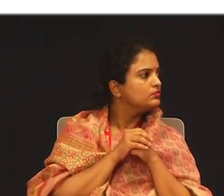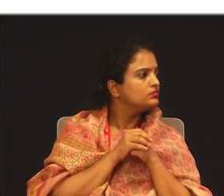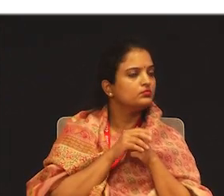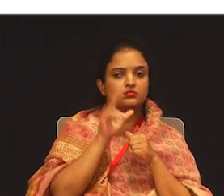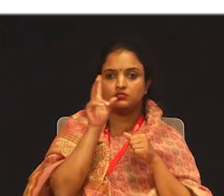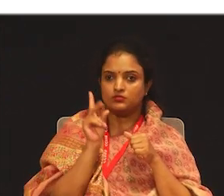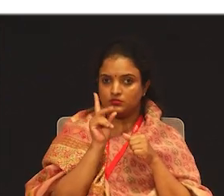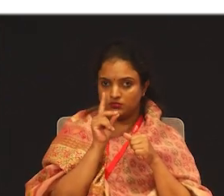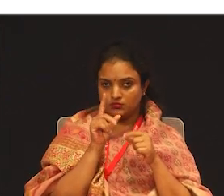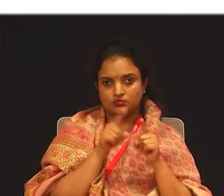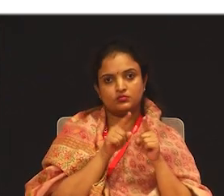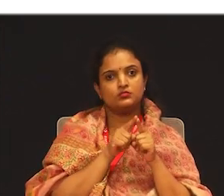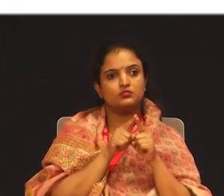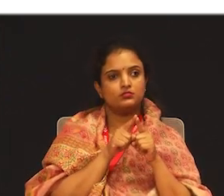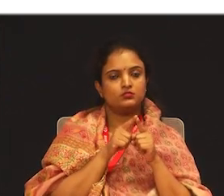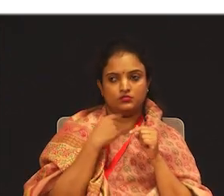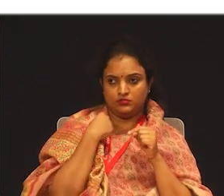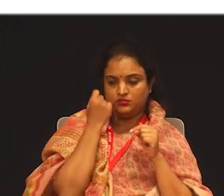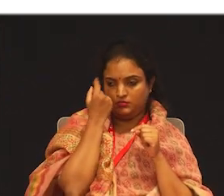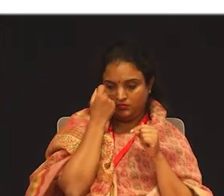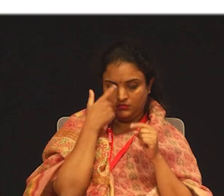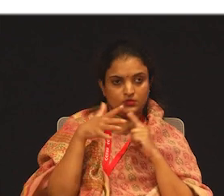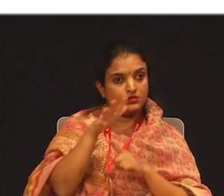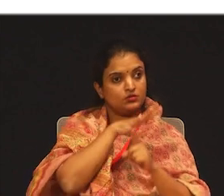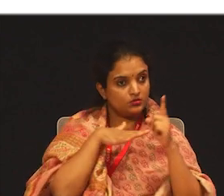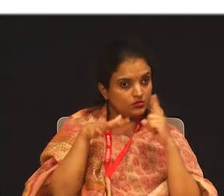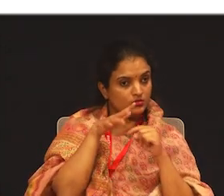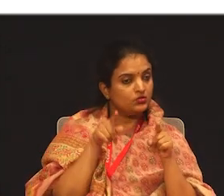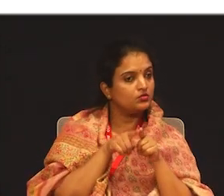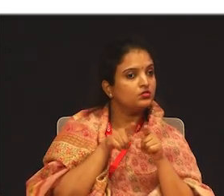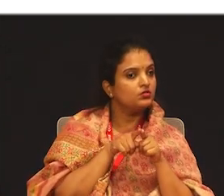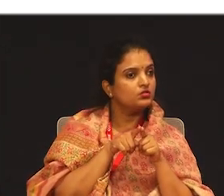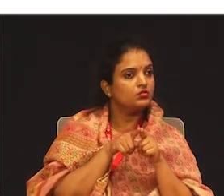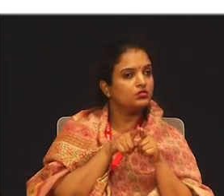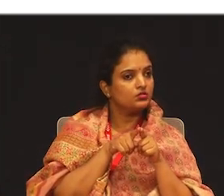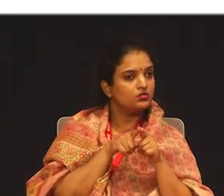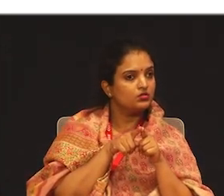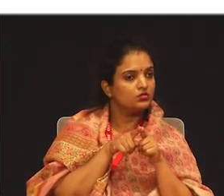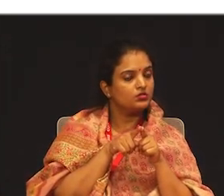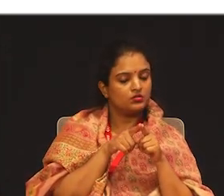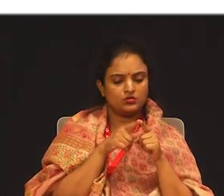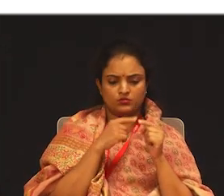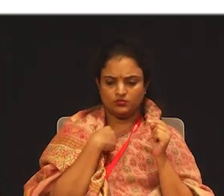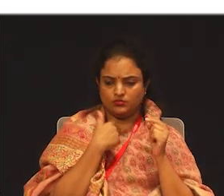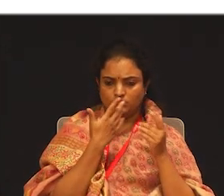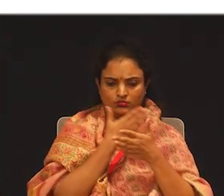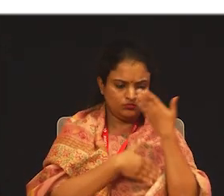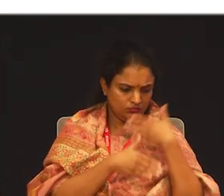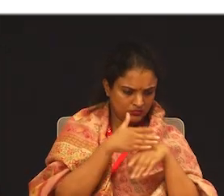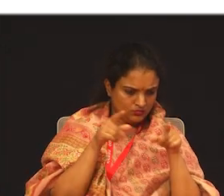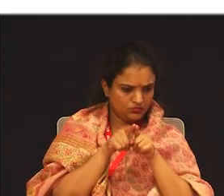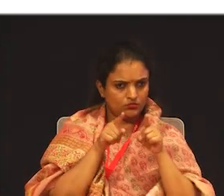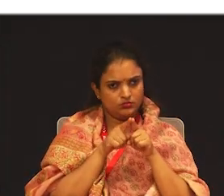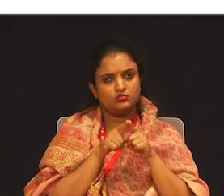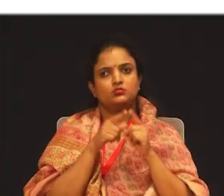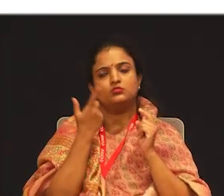Second step was, after understanding the situation, and the team was aware of all the disability conditions, their